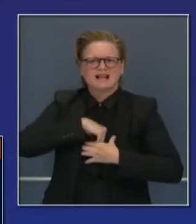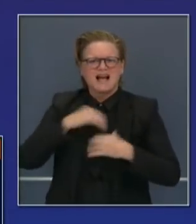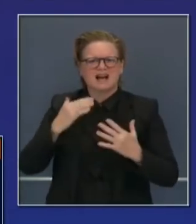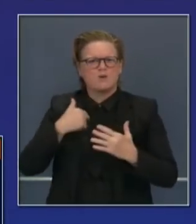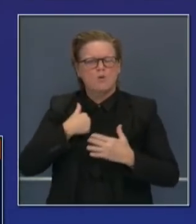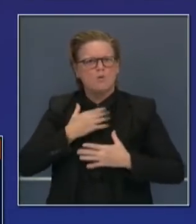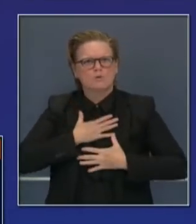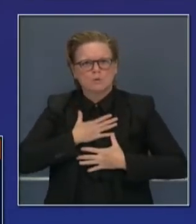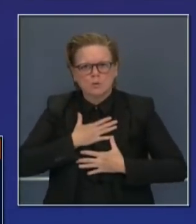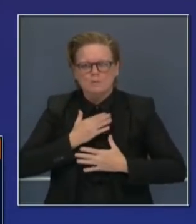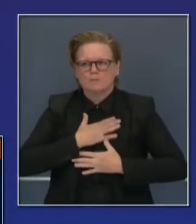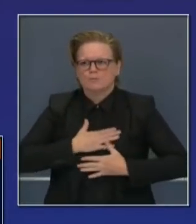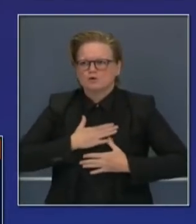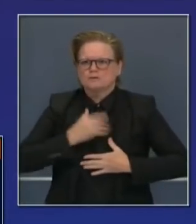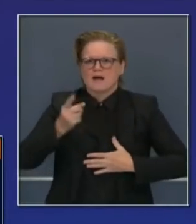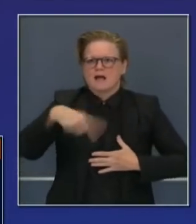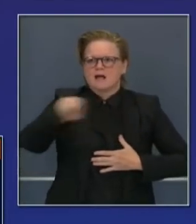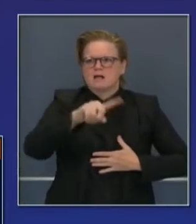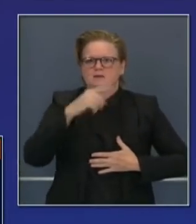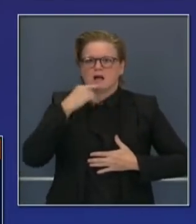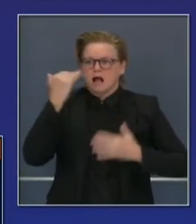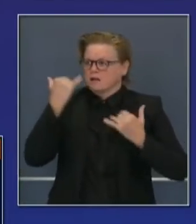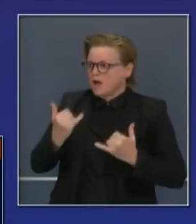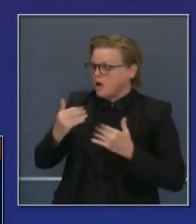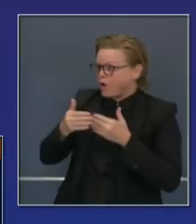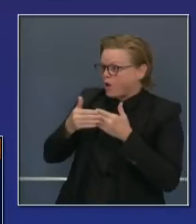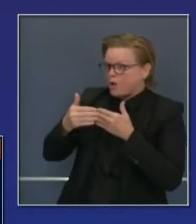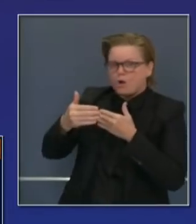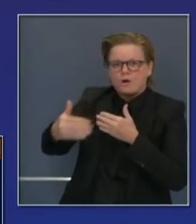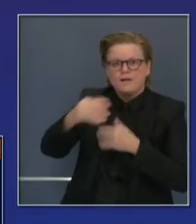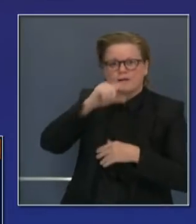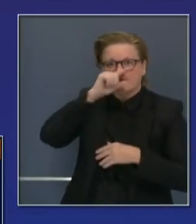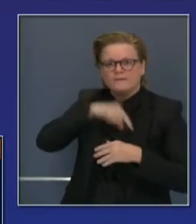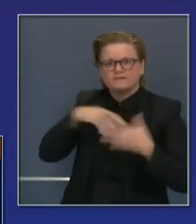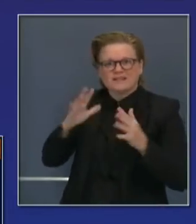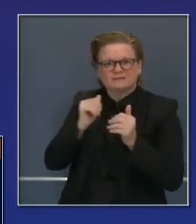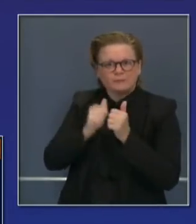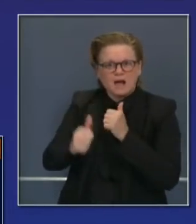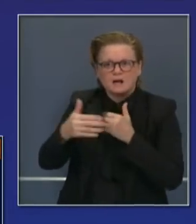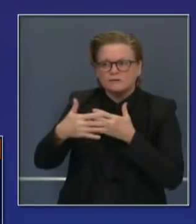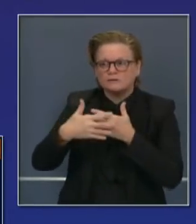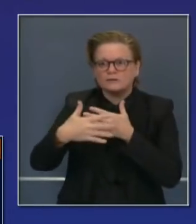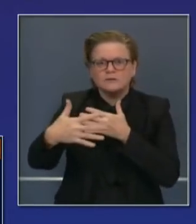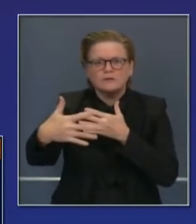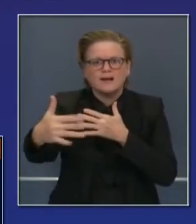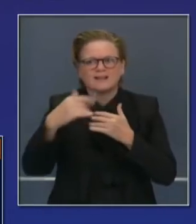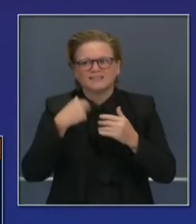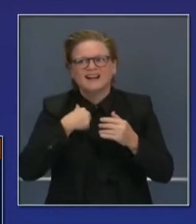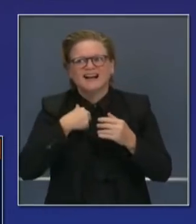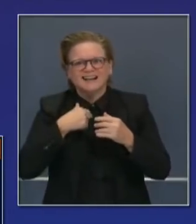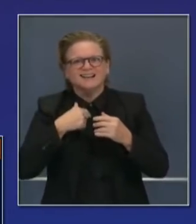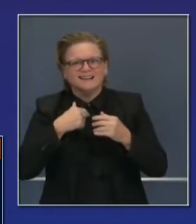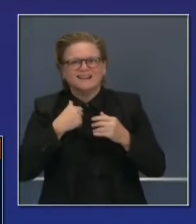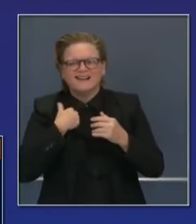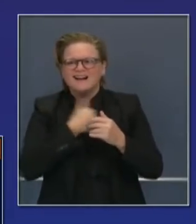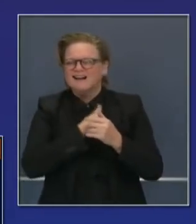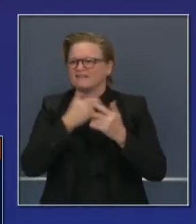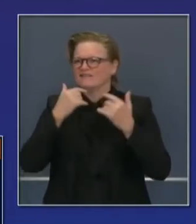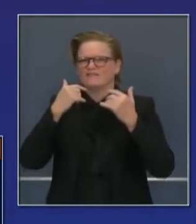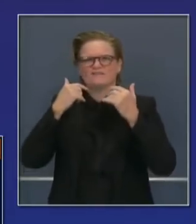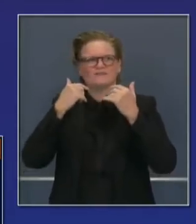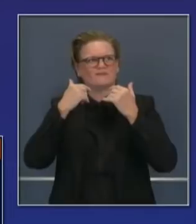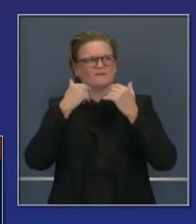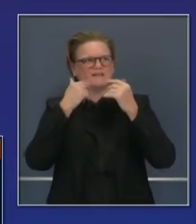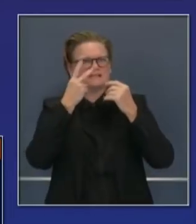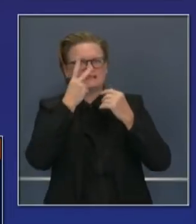moving past the Thanksgiving season into the holiday season, and we're still asking more from CAL FIRE and all of our firefighters. Thank you.